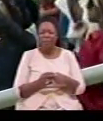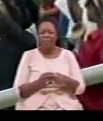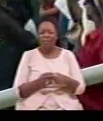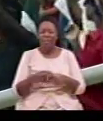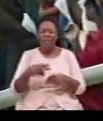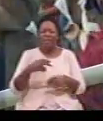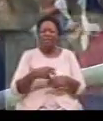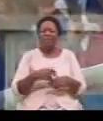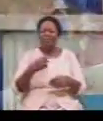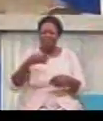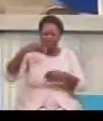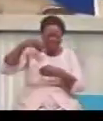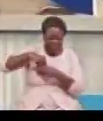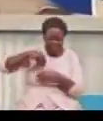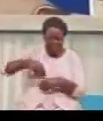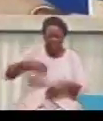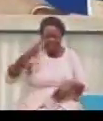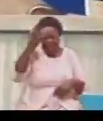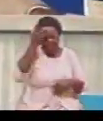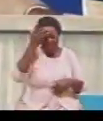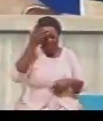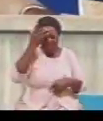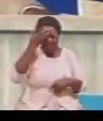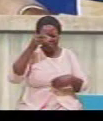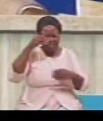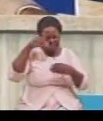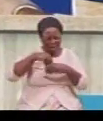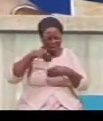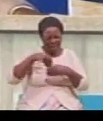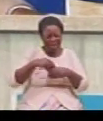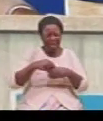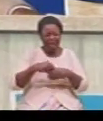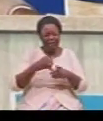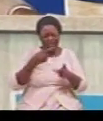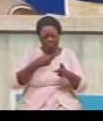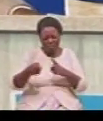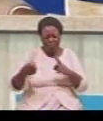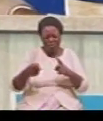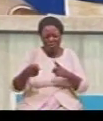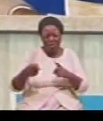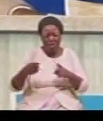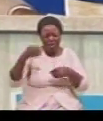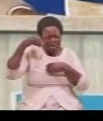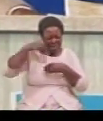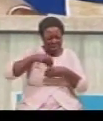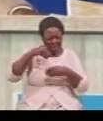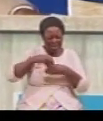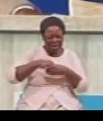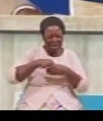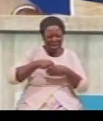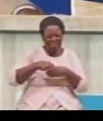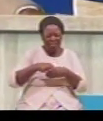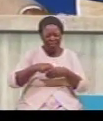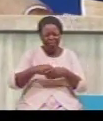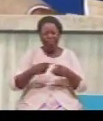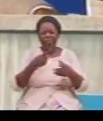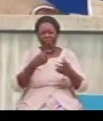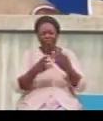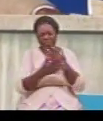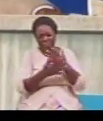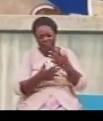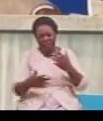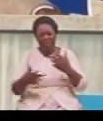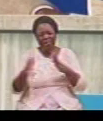Internal disease, internal wound, internal bleeding, cancer,